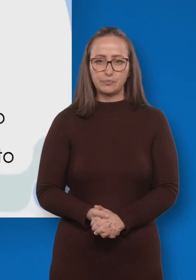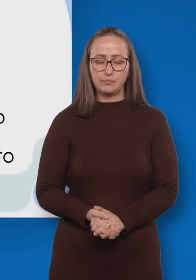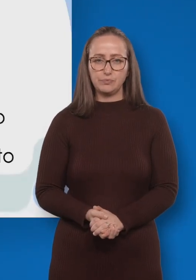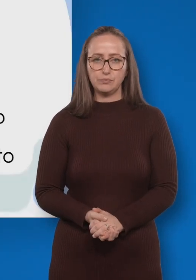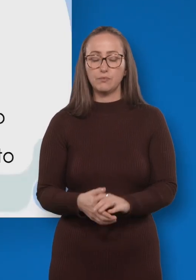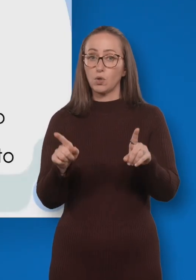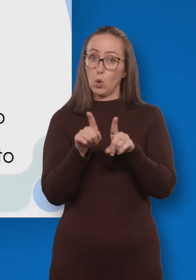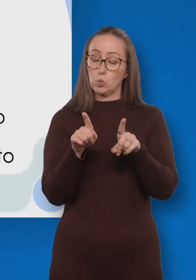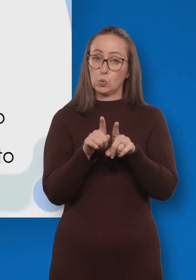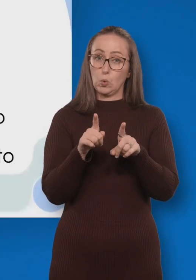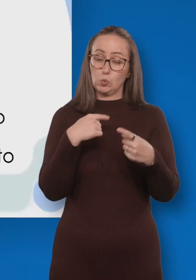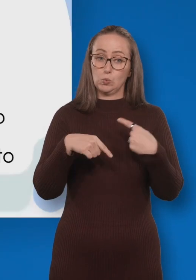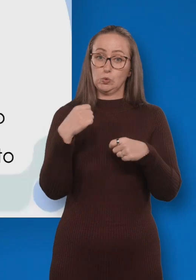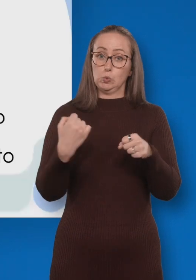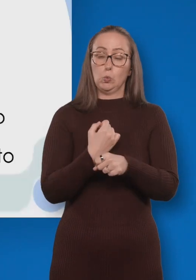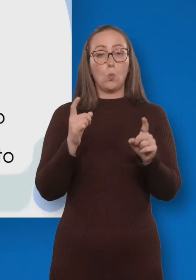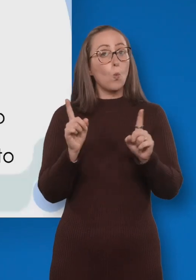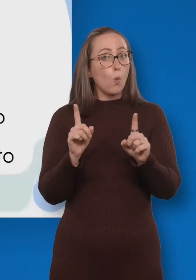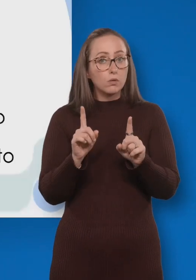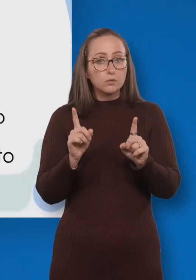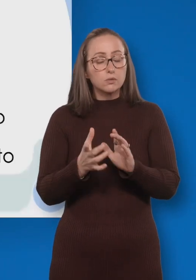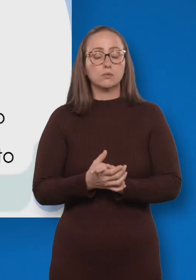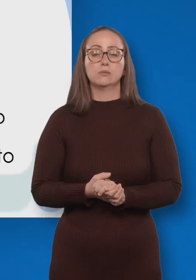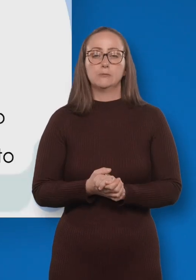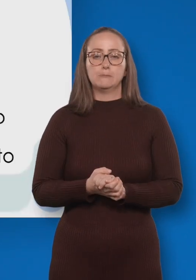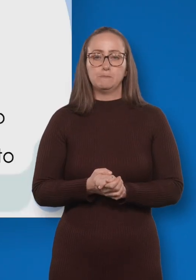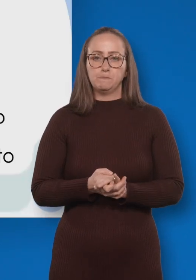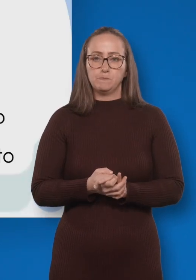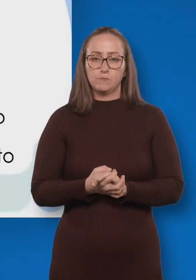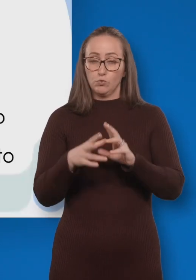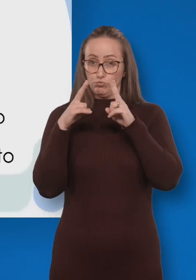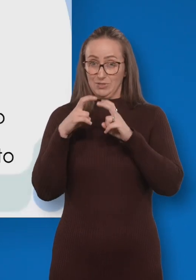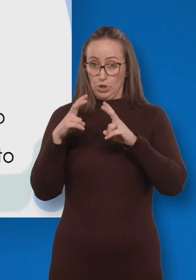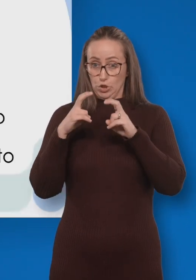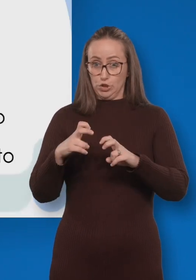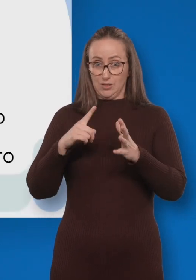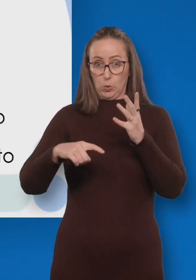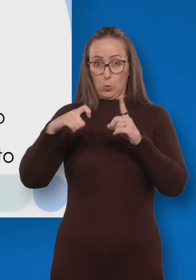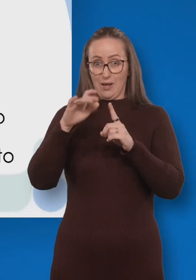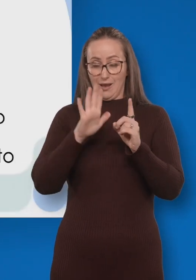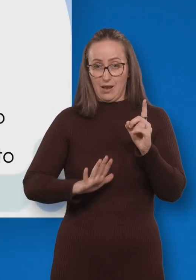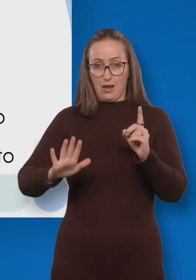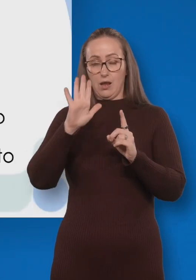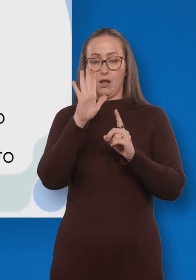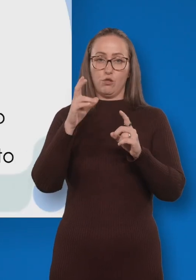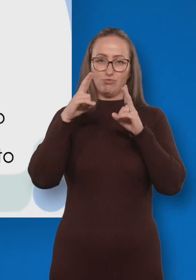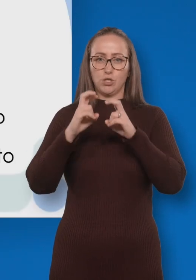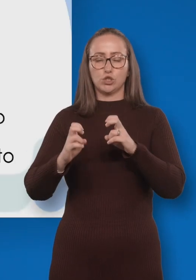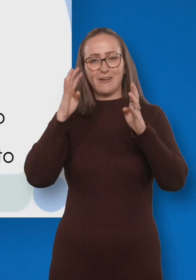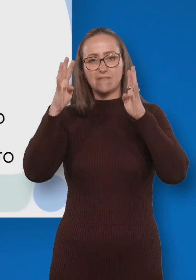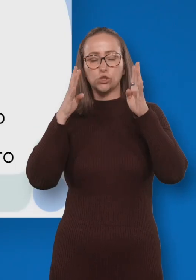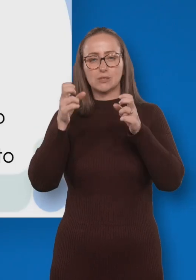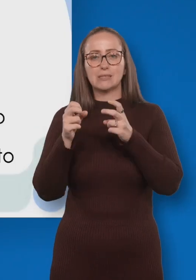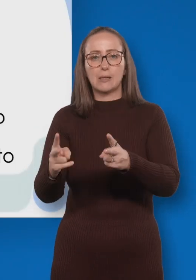Likewise, one of the things we try to do is take into account that researchers in the UK research and innovation system, many people are